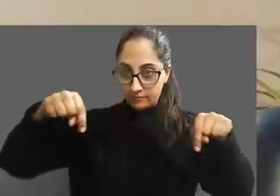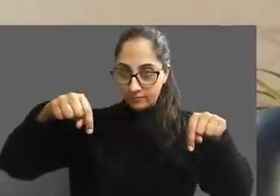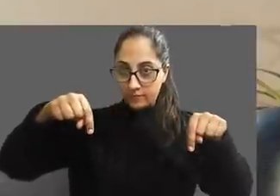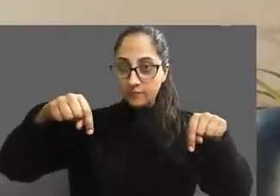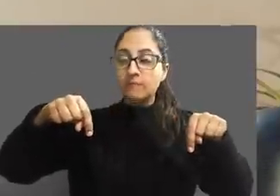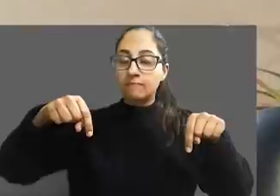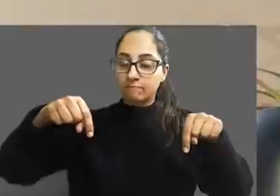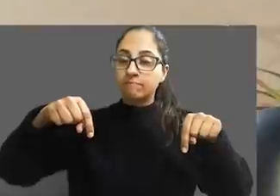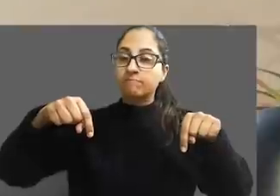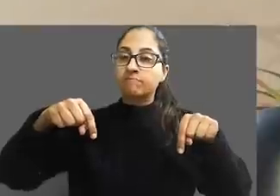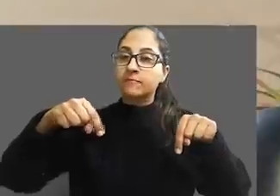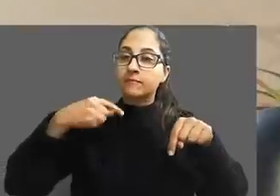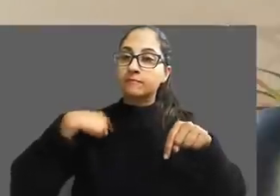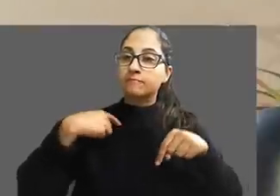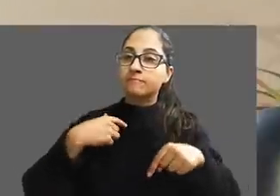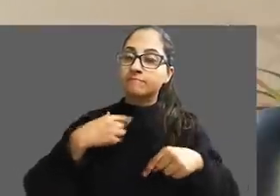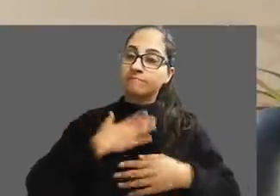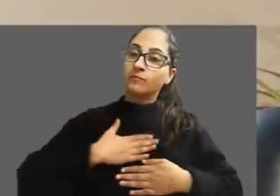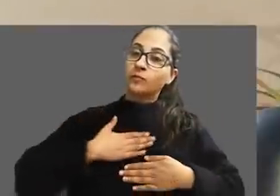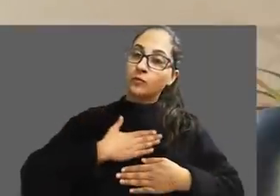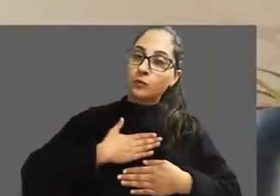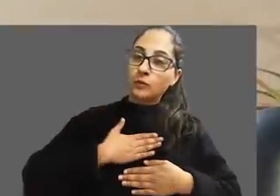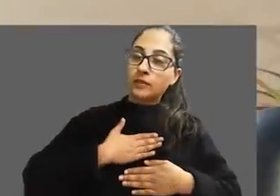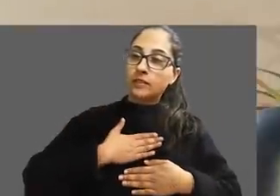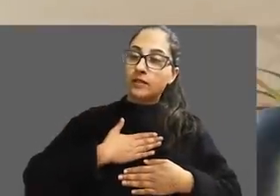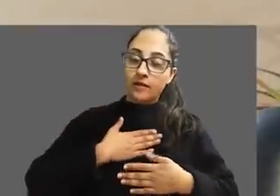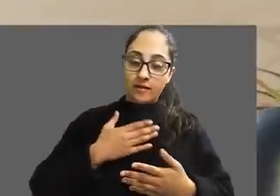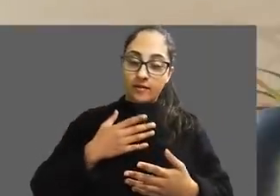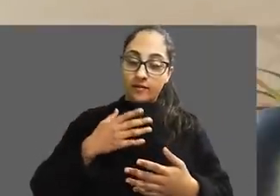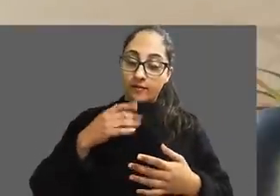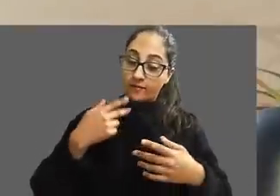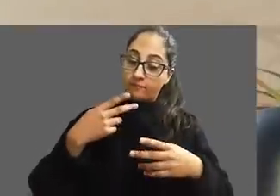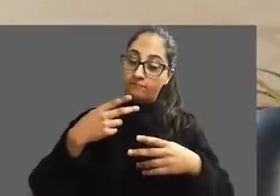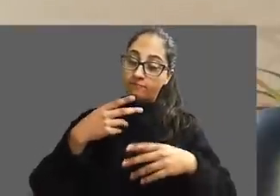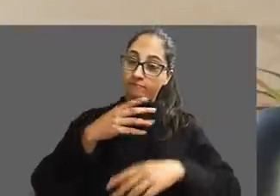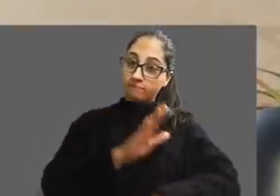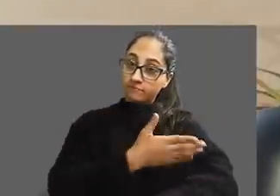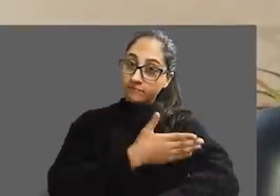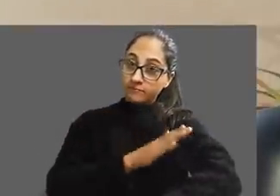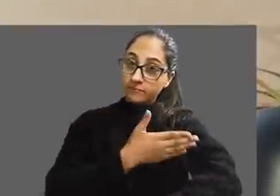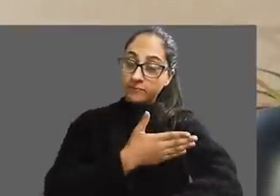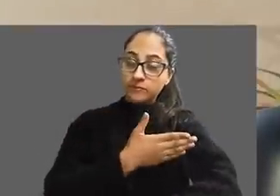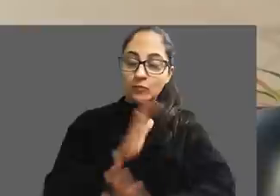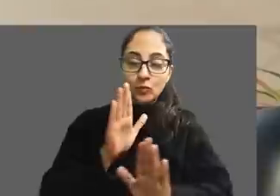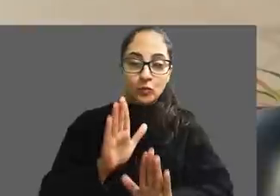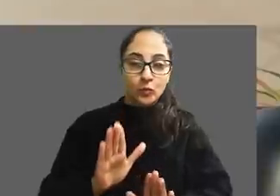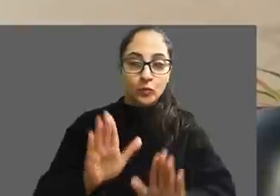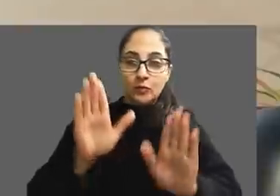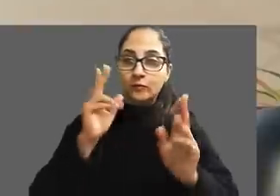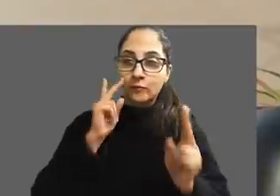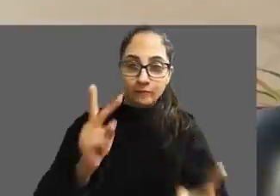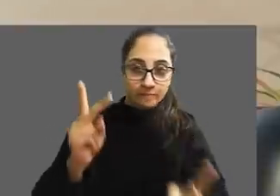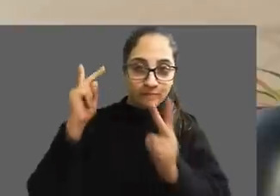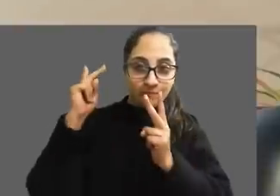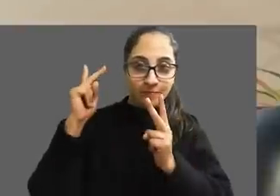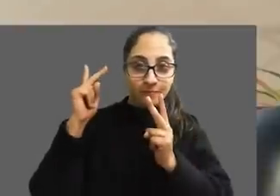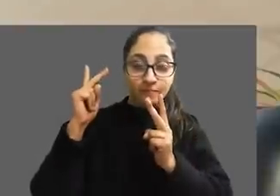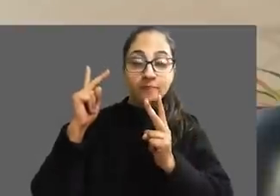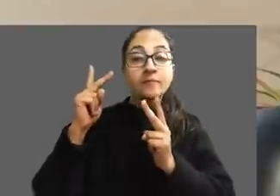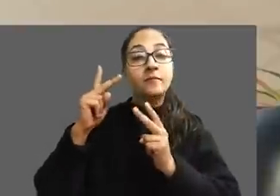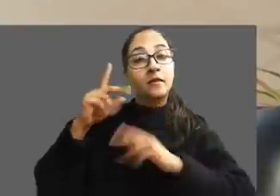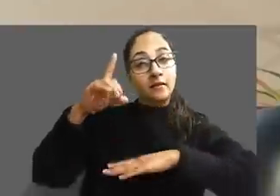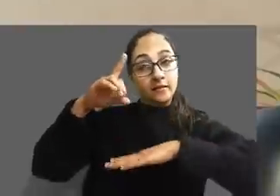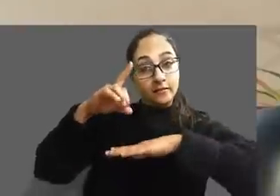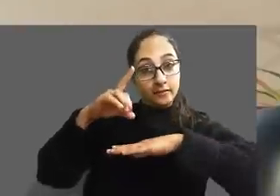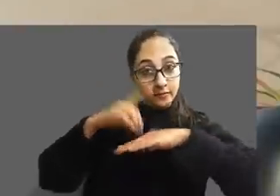precious opportunity I was blessed with during the Diamond Jubilee Darbar, where I